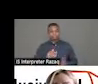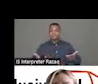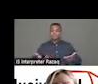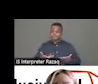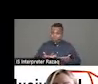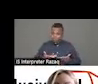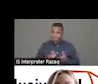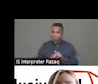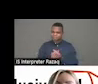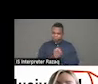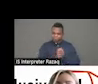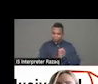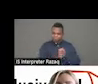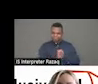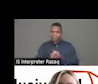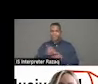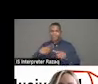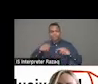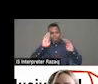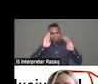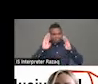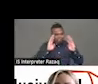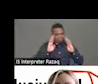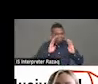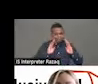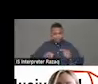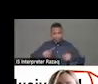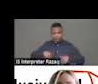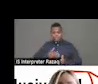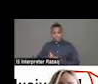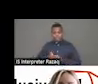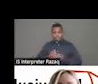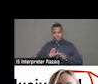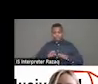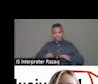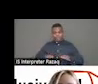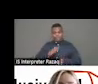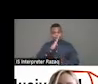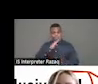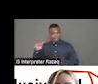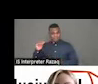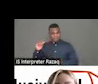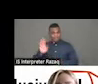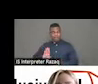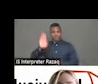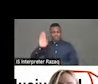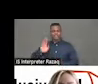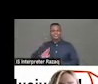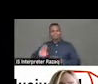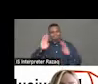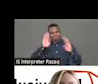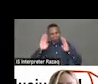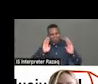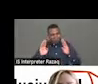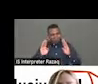Northwest Balkan team. It's our great pleasure to be able to actually share our good practices on such a